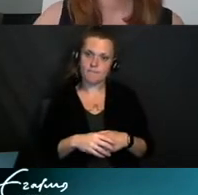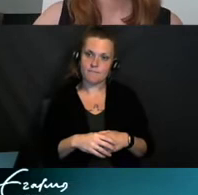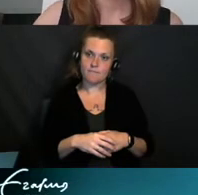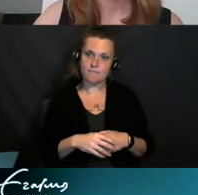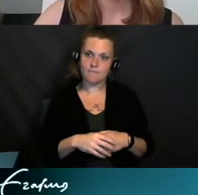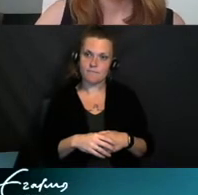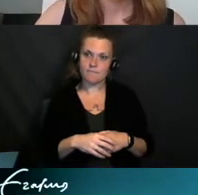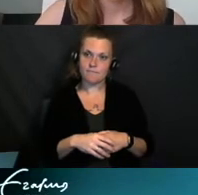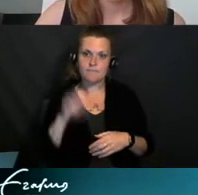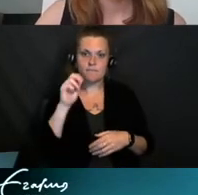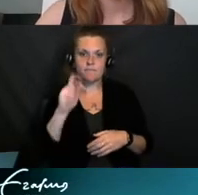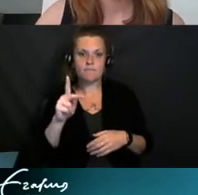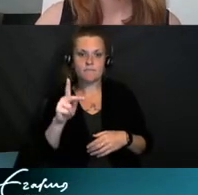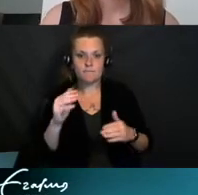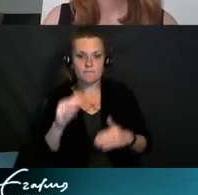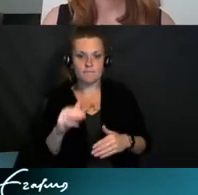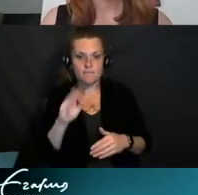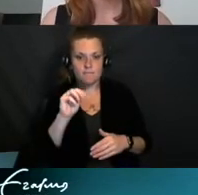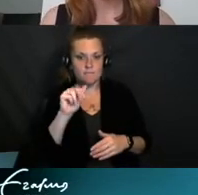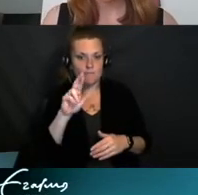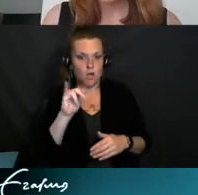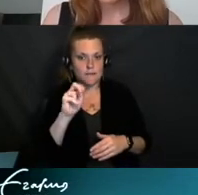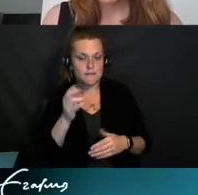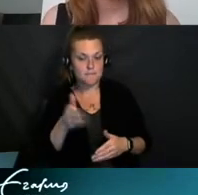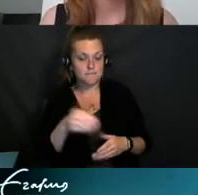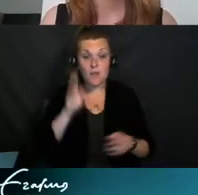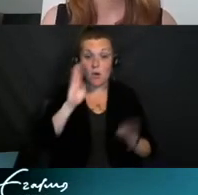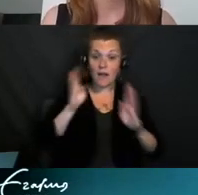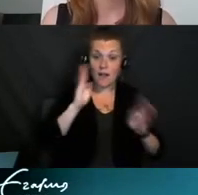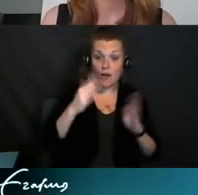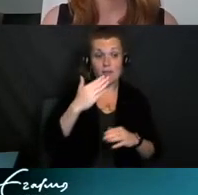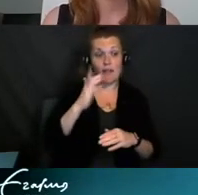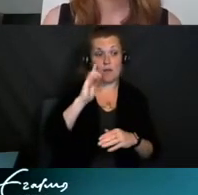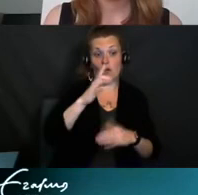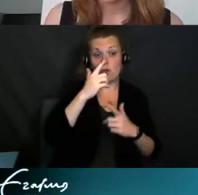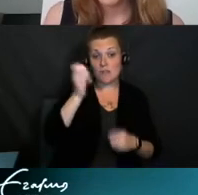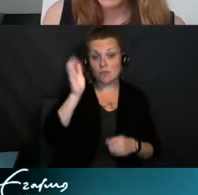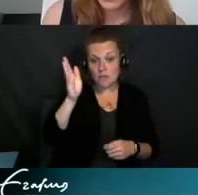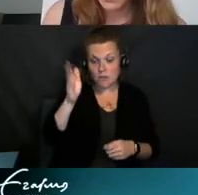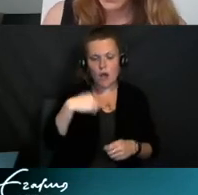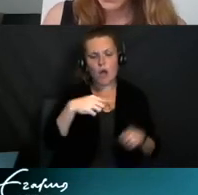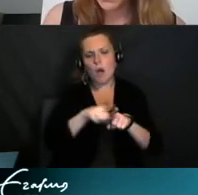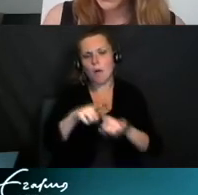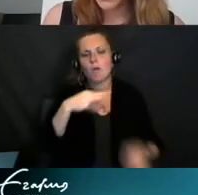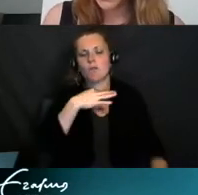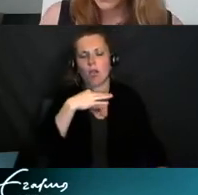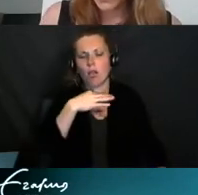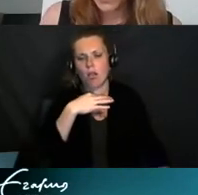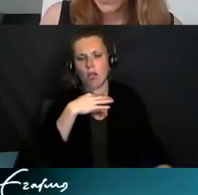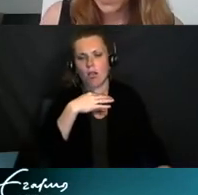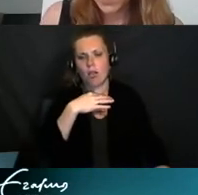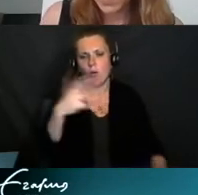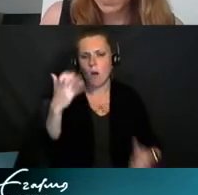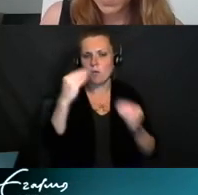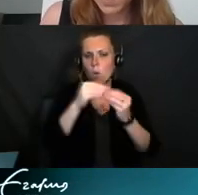Okay, Martin. Hello, everyone. Thanks for this interesting talk. I'm also interested in details about